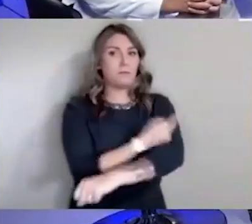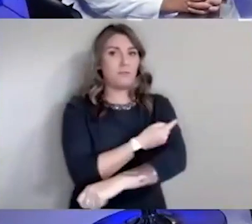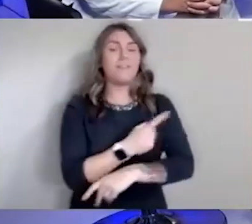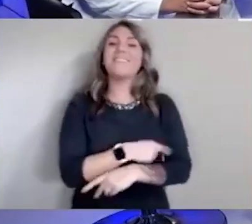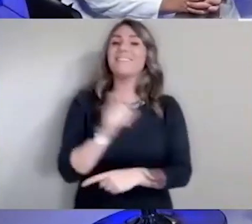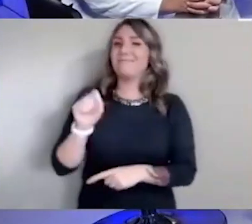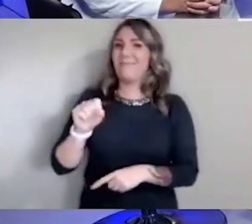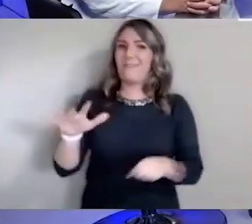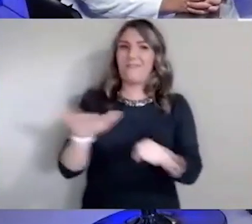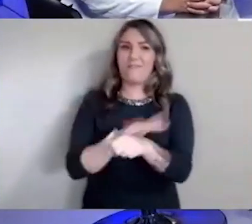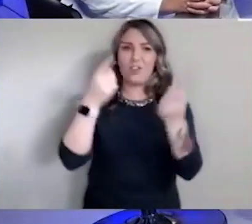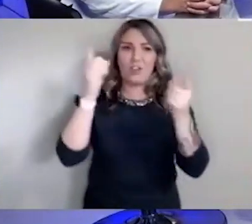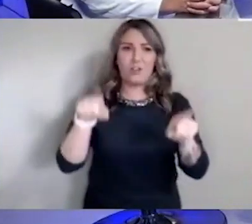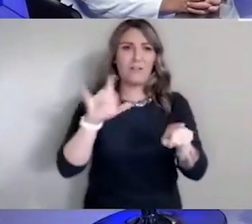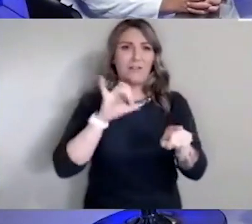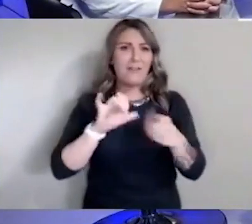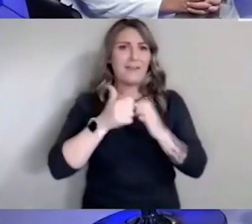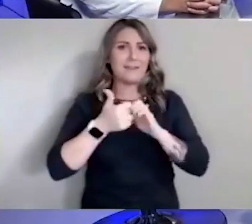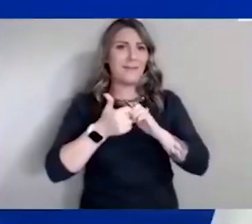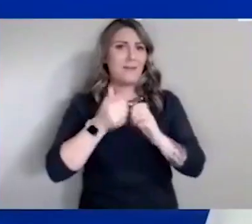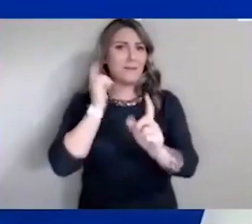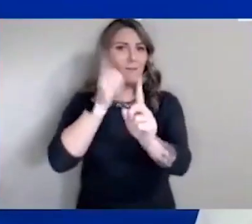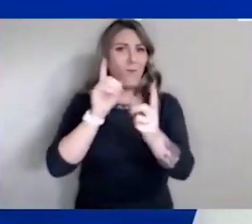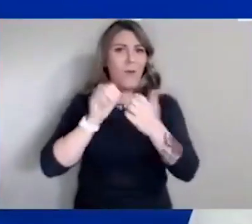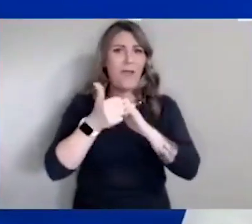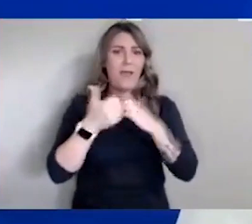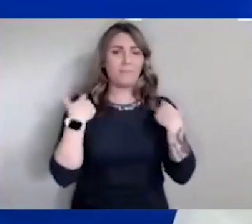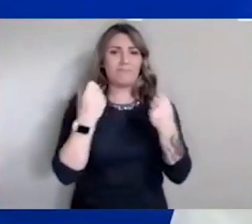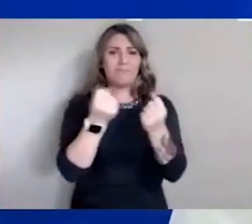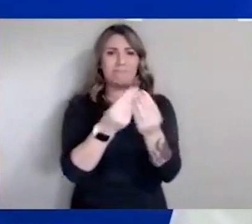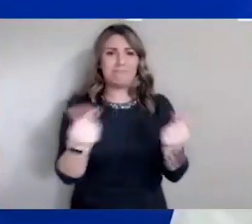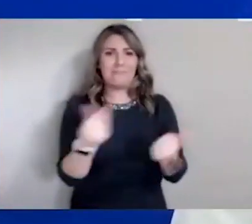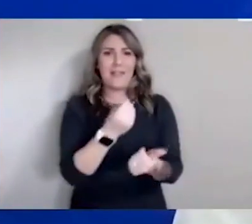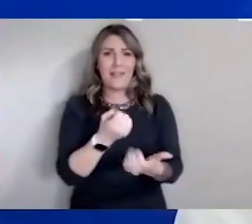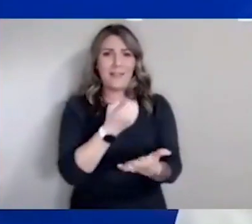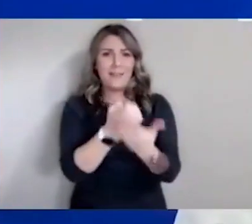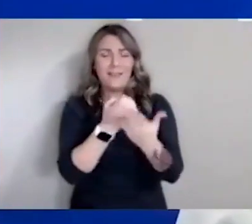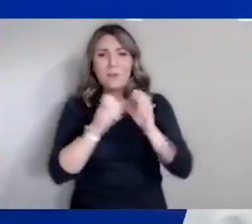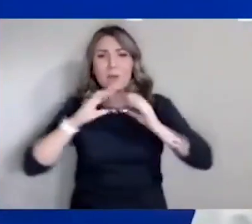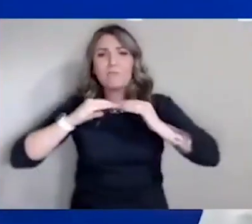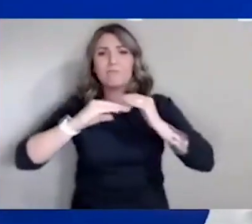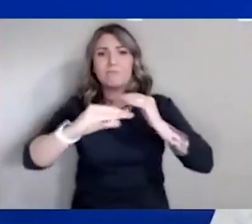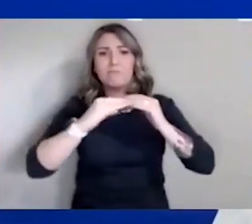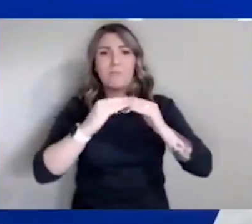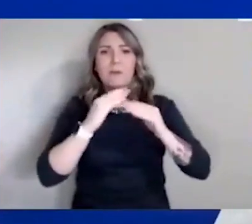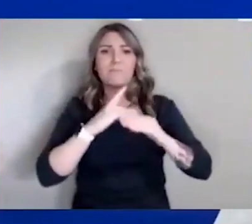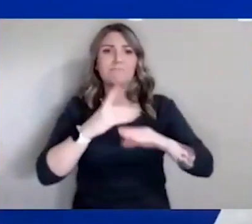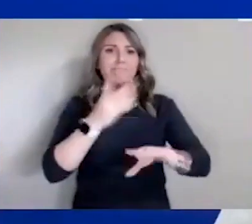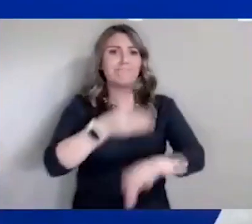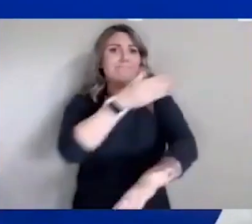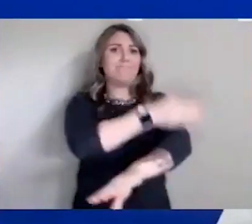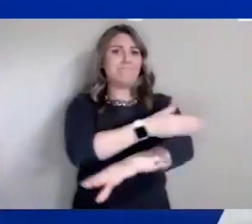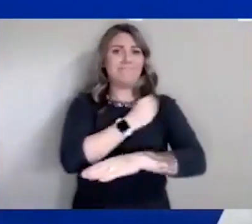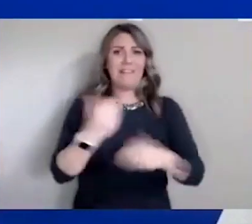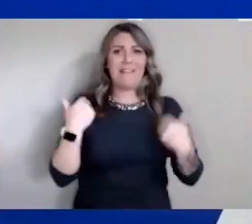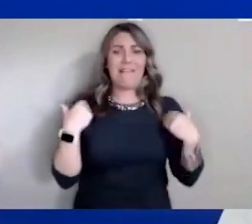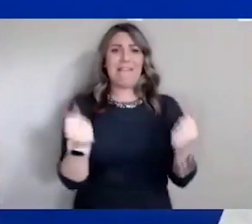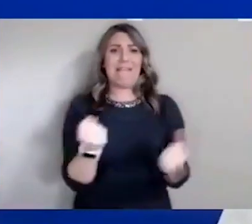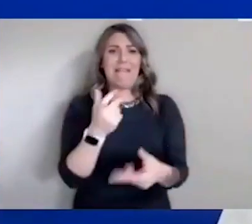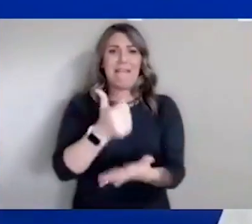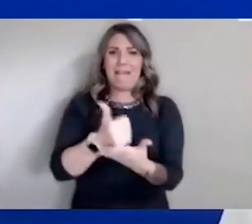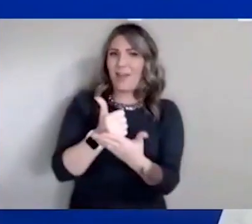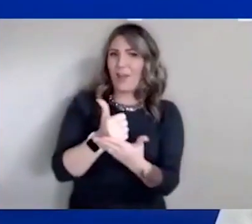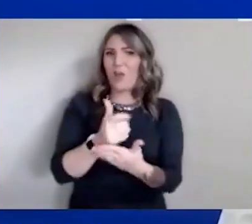is the key to recovery from this pandemic, and long-term economic sustainable recovery is going to depend on the health of your workforce. Health of the workforce depends upon vaccination